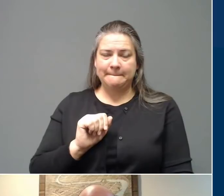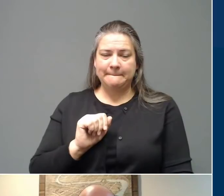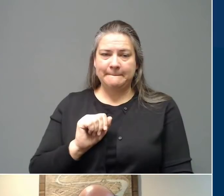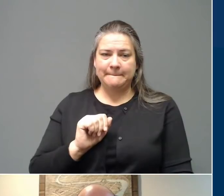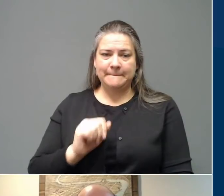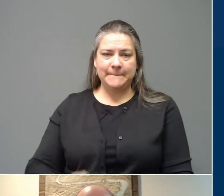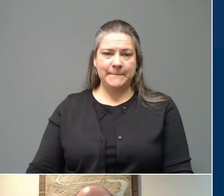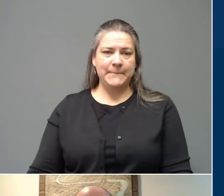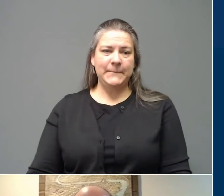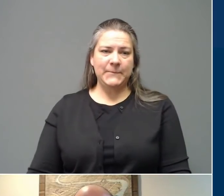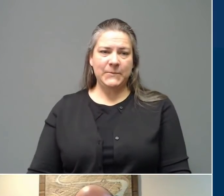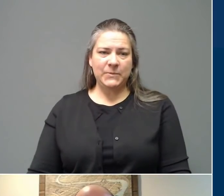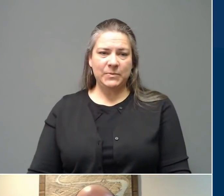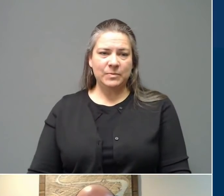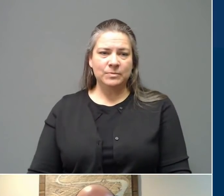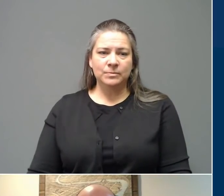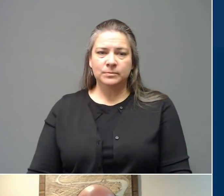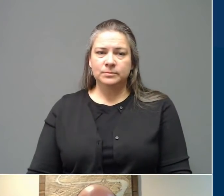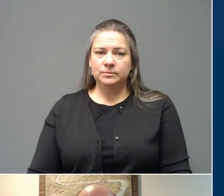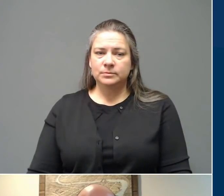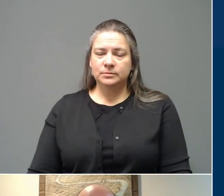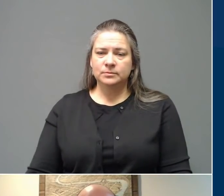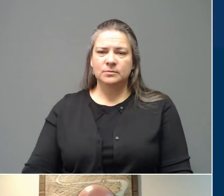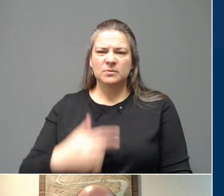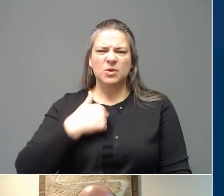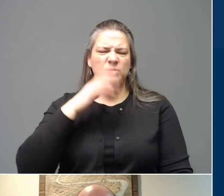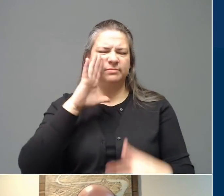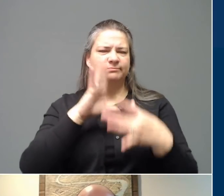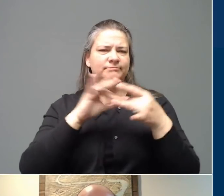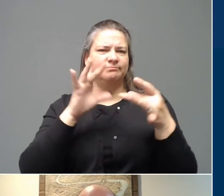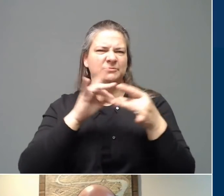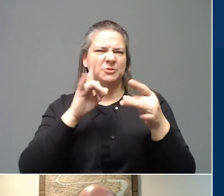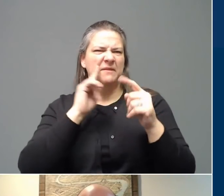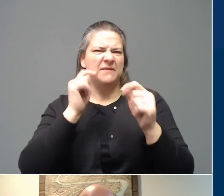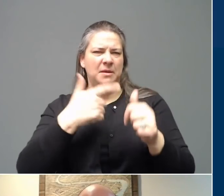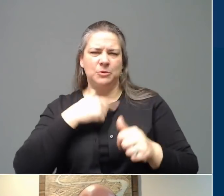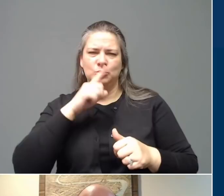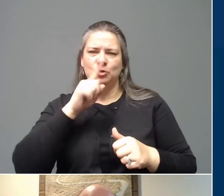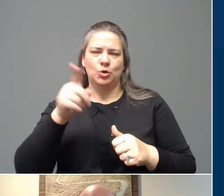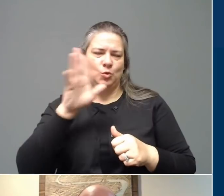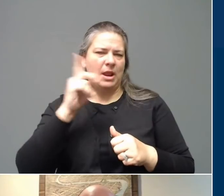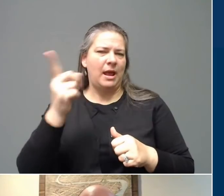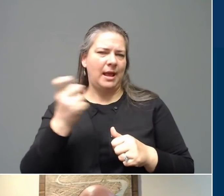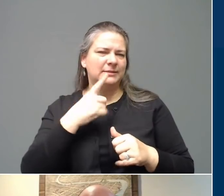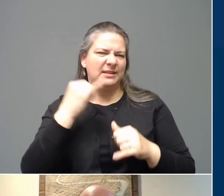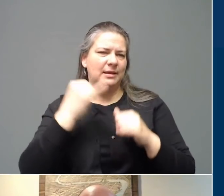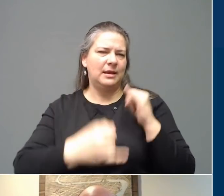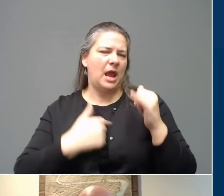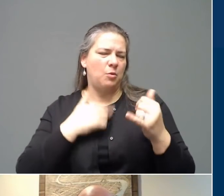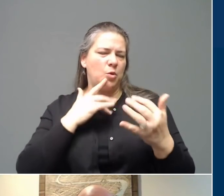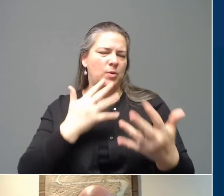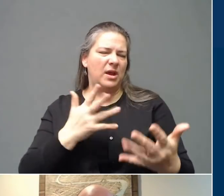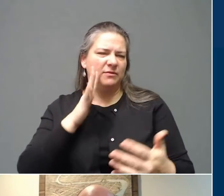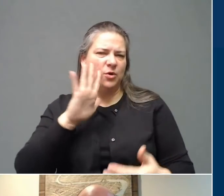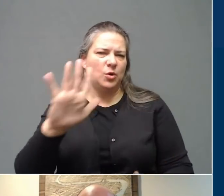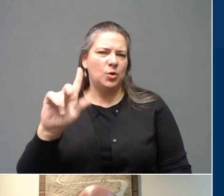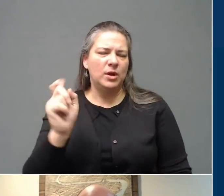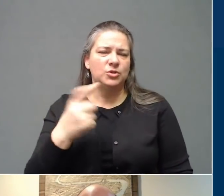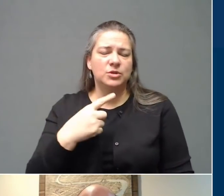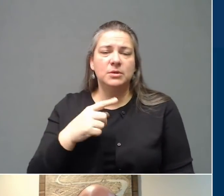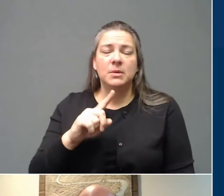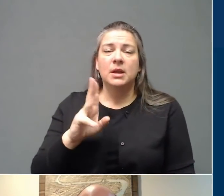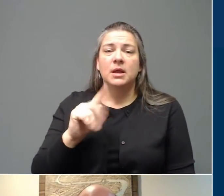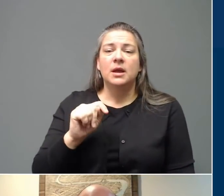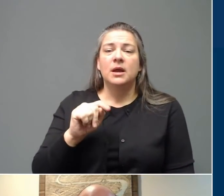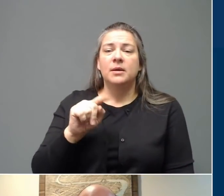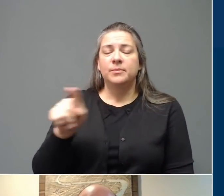Thank you. I'll just go over these very quickly, and I'm sure there'll be questions at the end that I'll stick around for to answer. So when you look